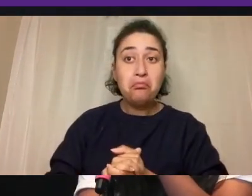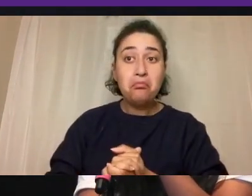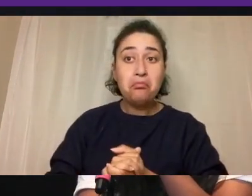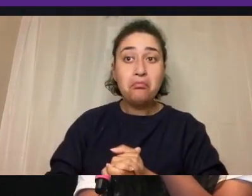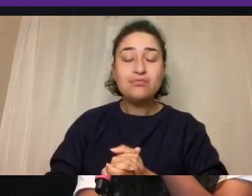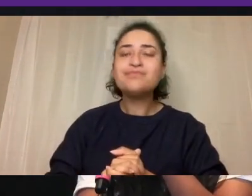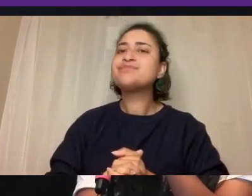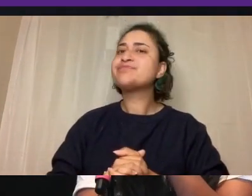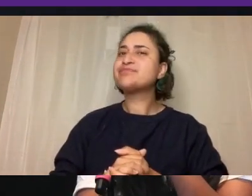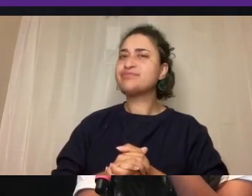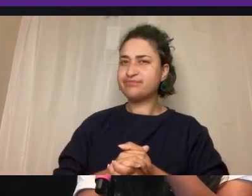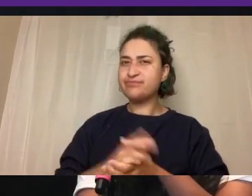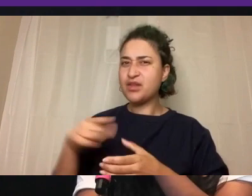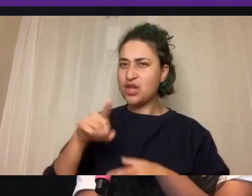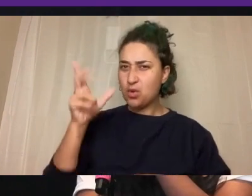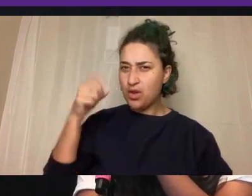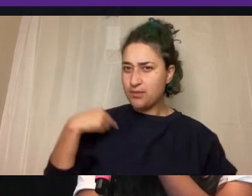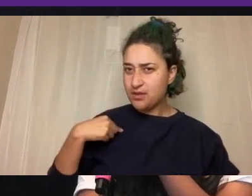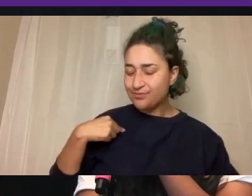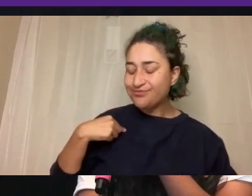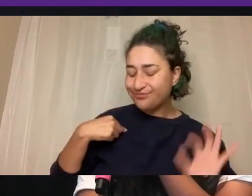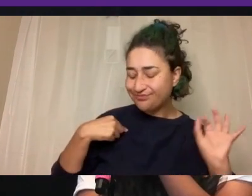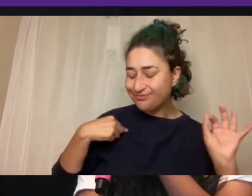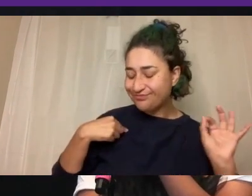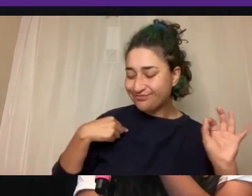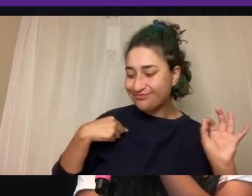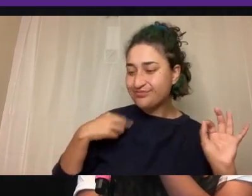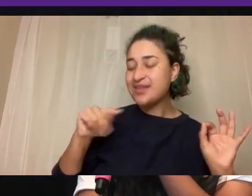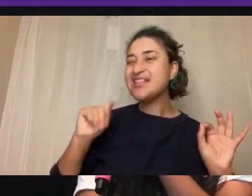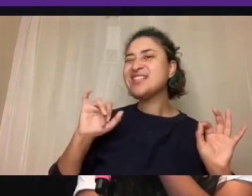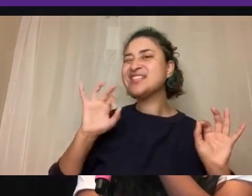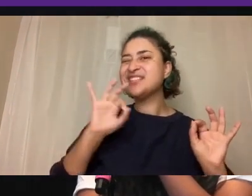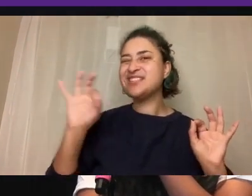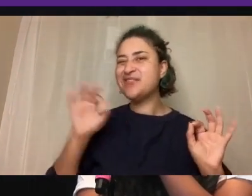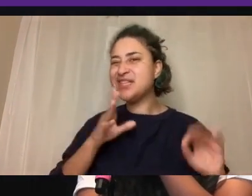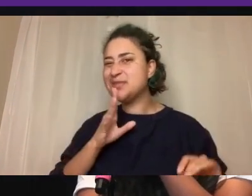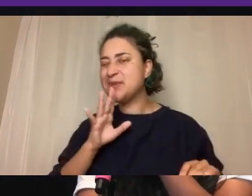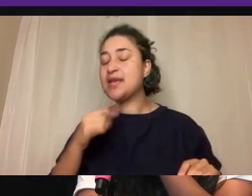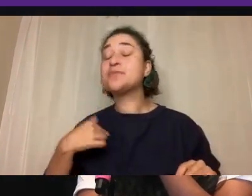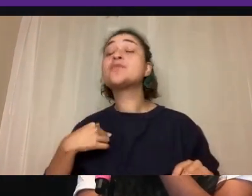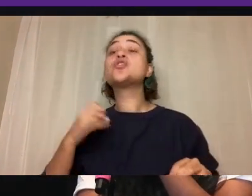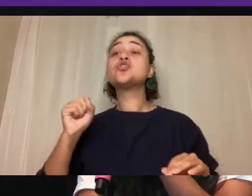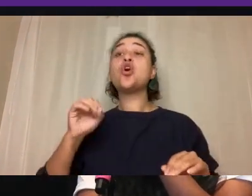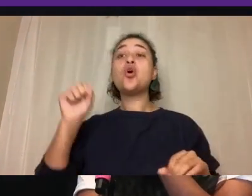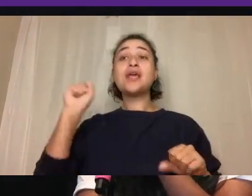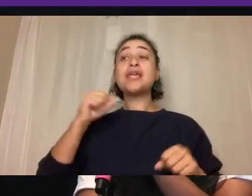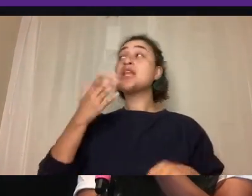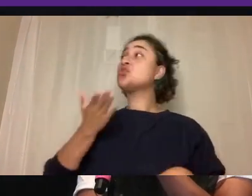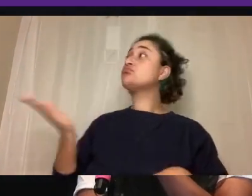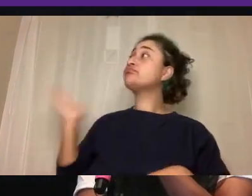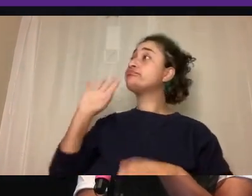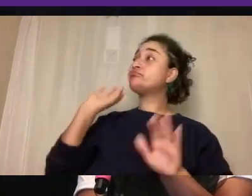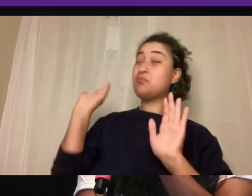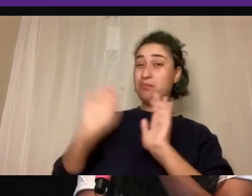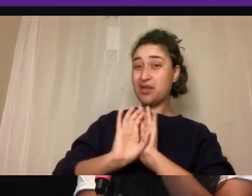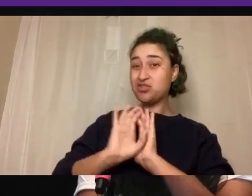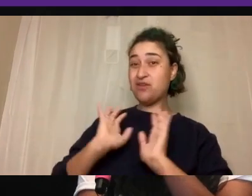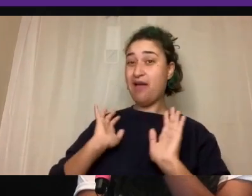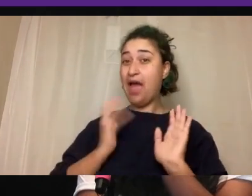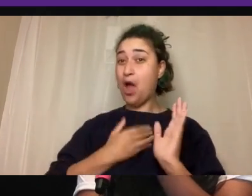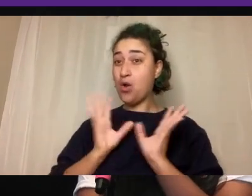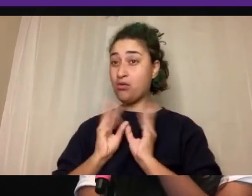me? Okay, good, perfect. Bring up an image of our collaborator, Marisa Williamson, who couldn't join